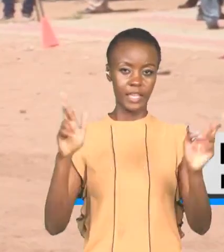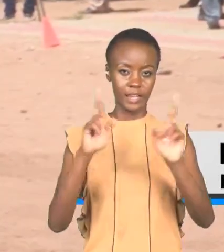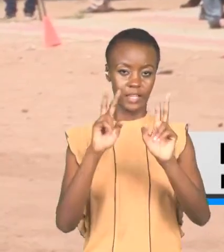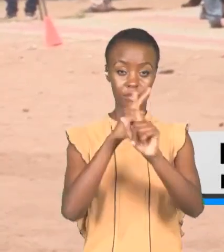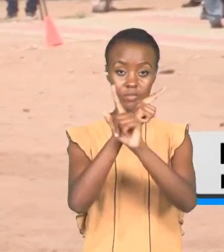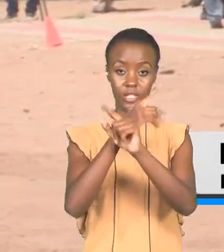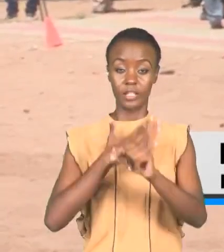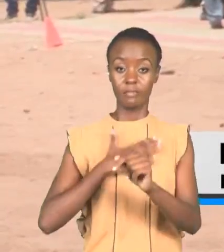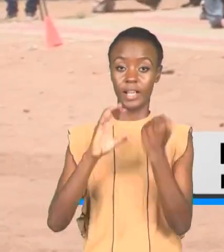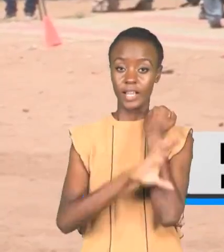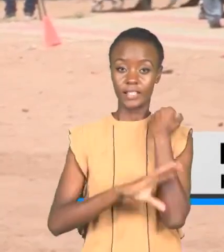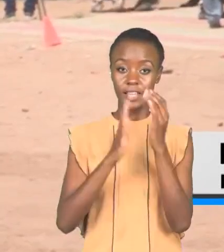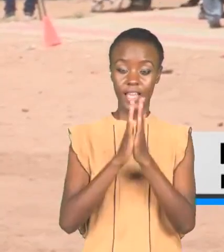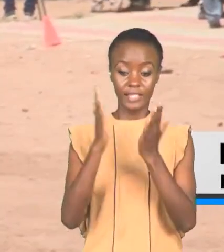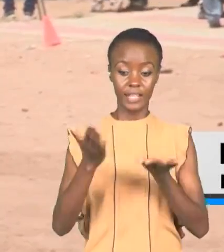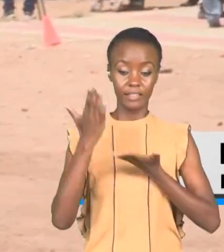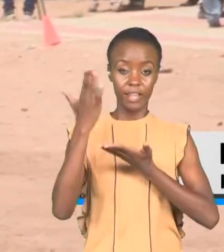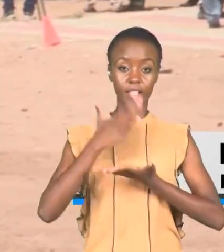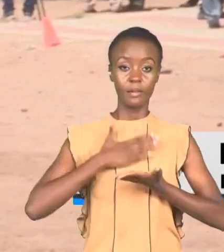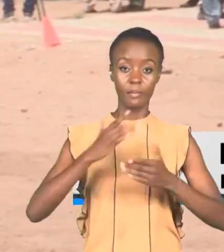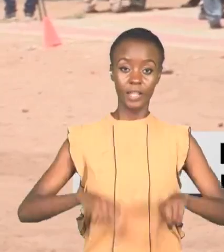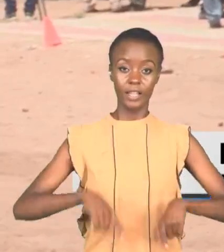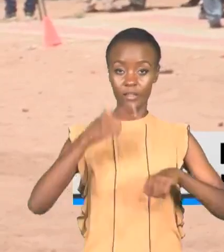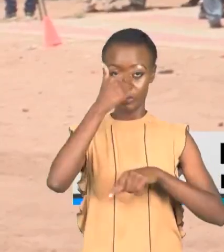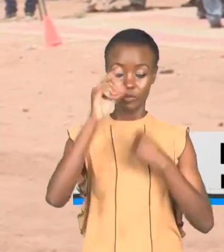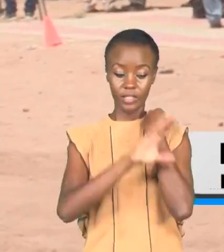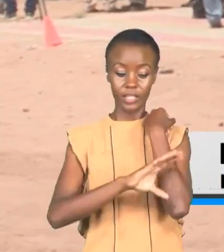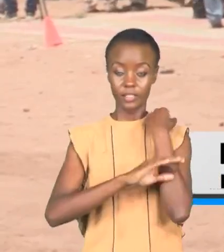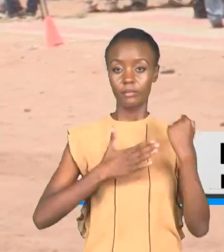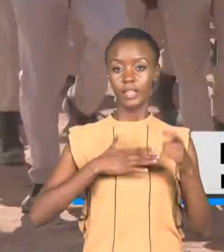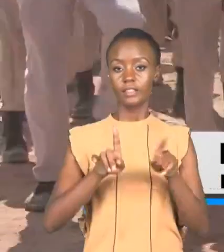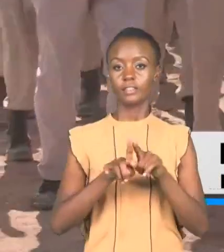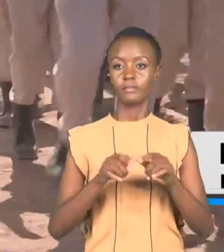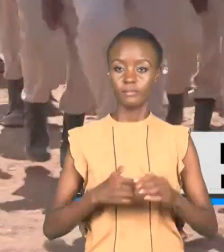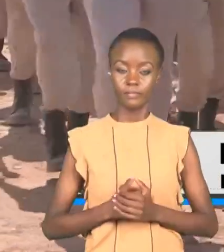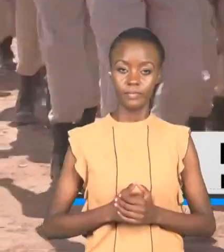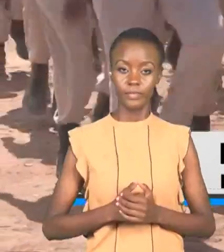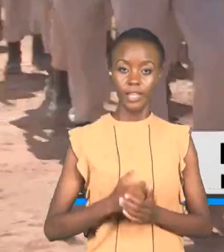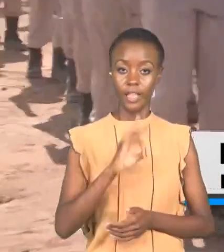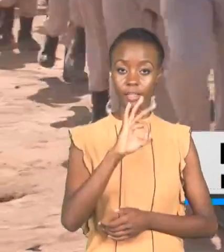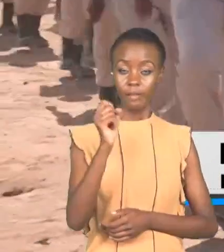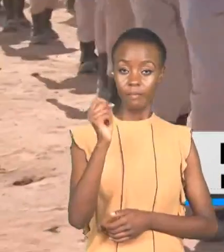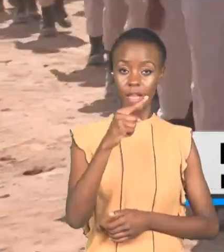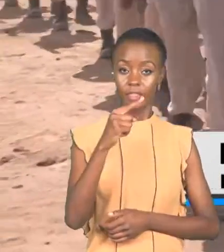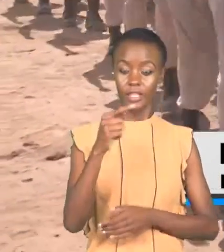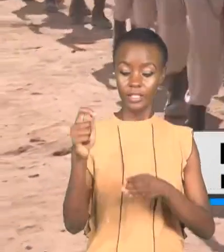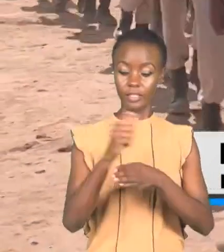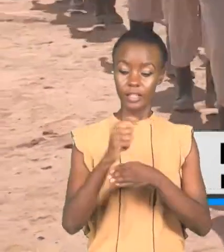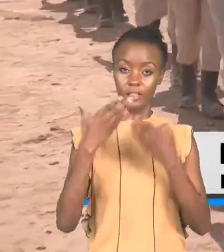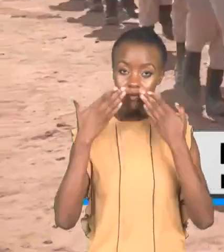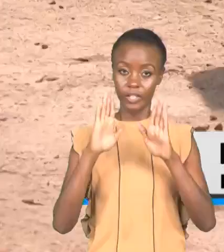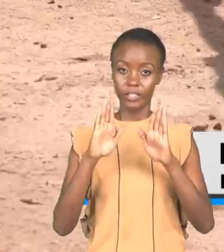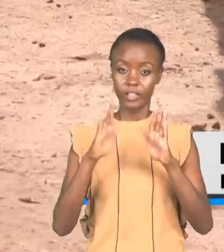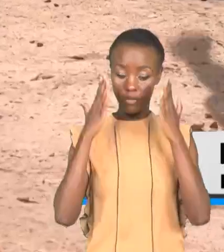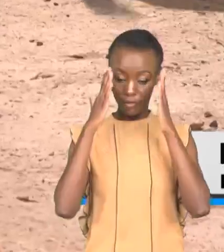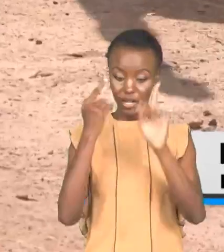country and sacrifice our lives in service of our country. The 3-month comprehensive training focused on